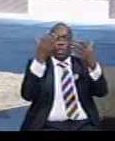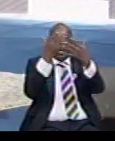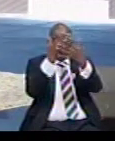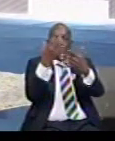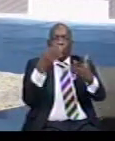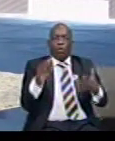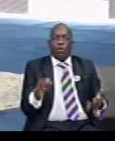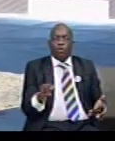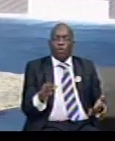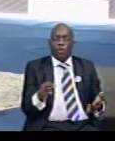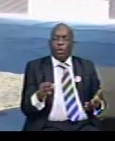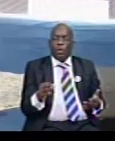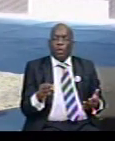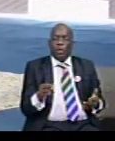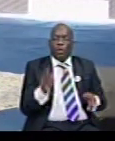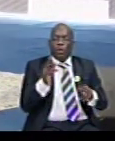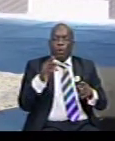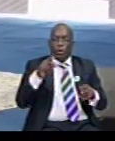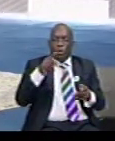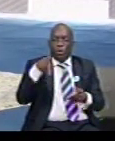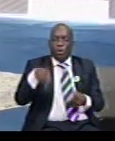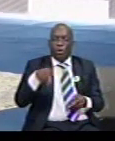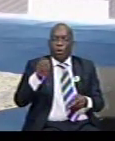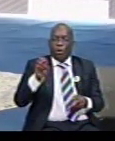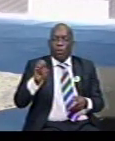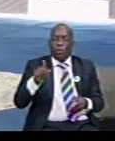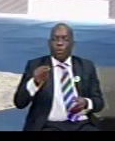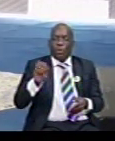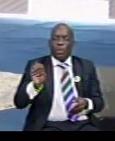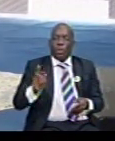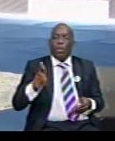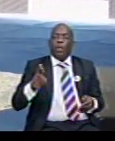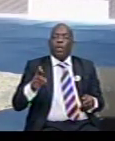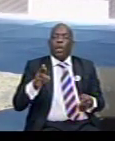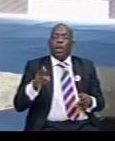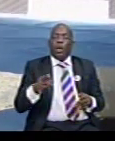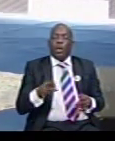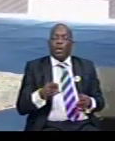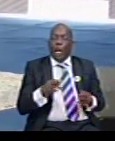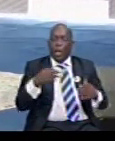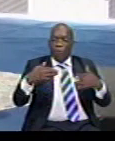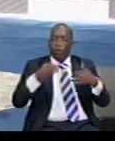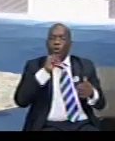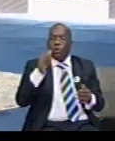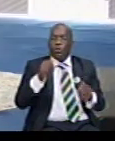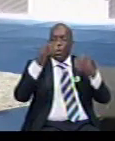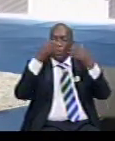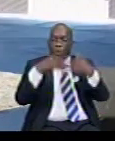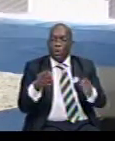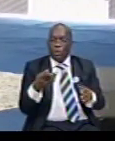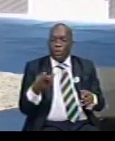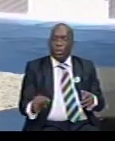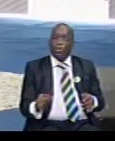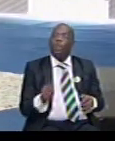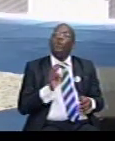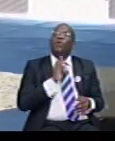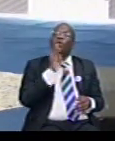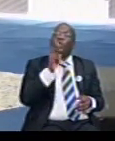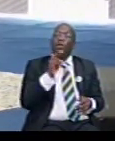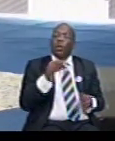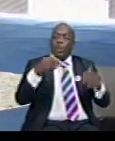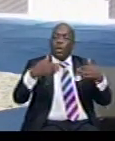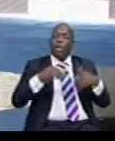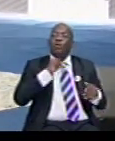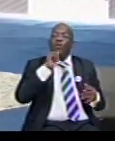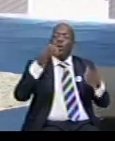sick. He had not lost his voice, but even when you lose your voice, he had not lost his physical